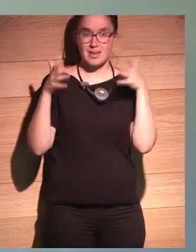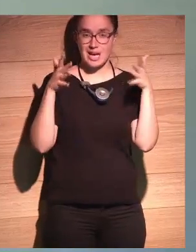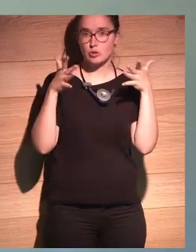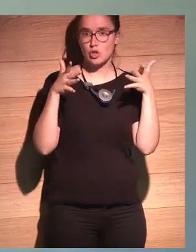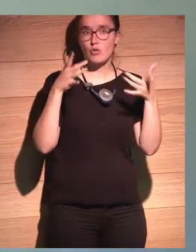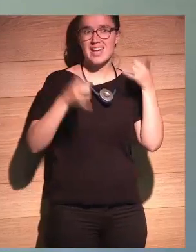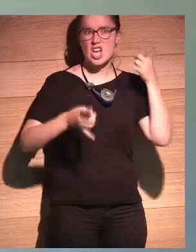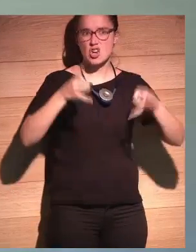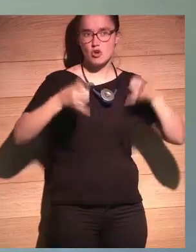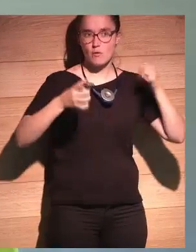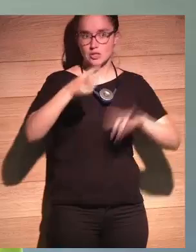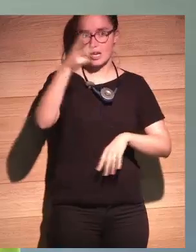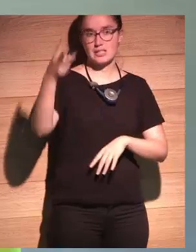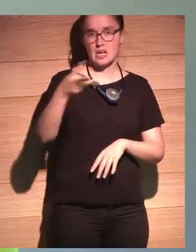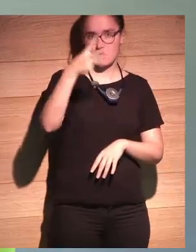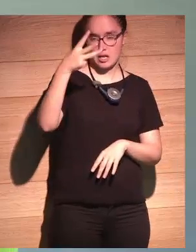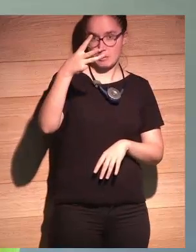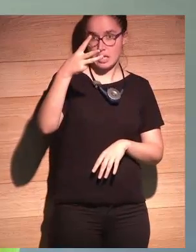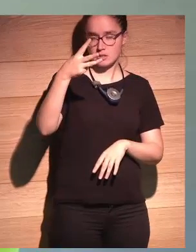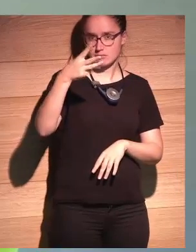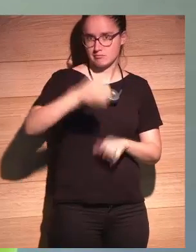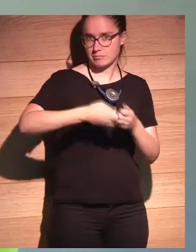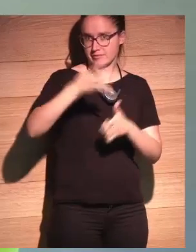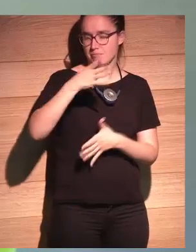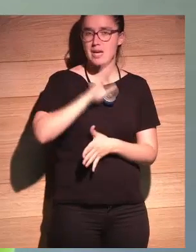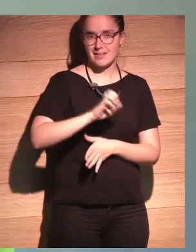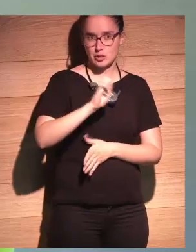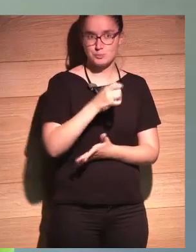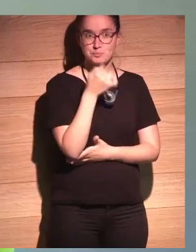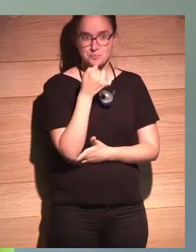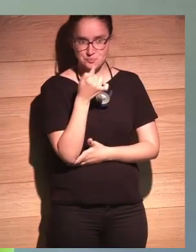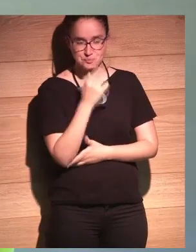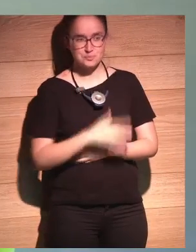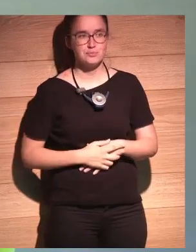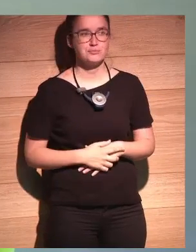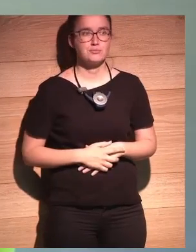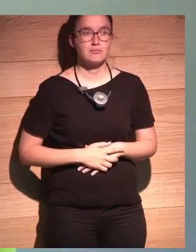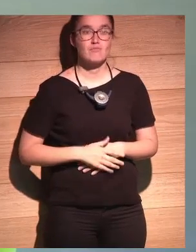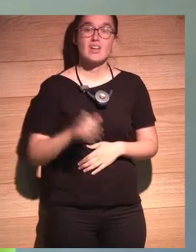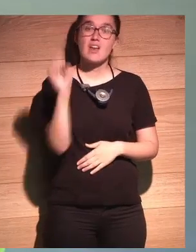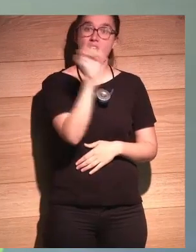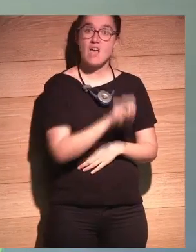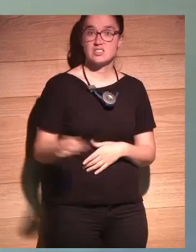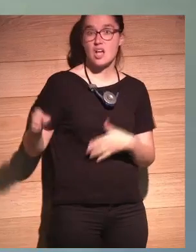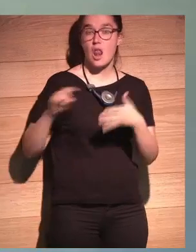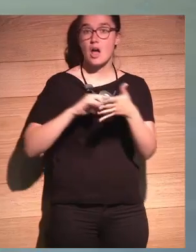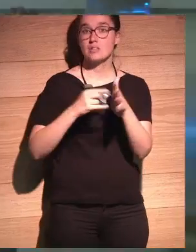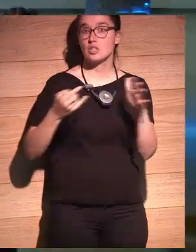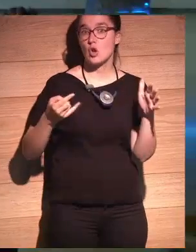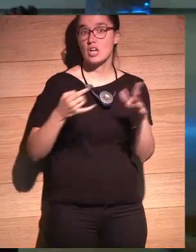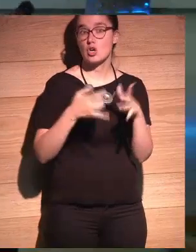an exhibition that I recommend on the 3rd floor about robots. It's amazing. And they say in